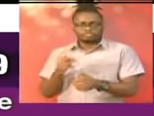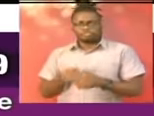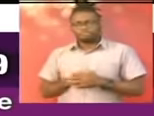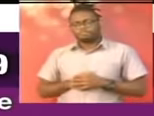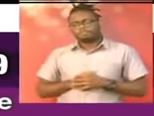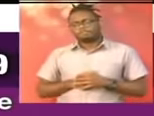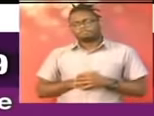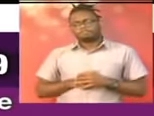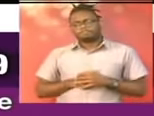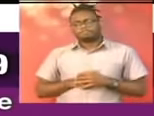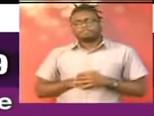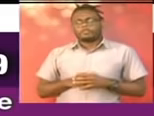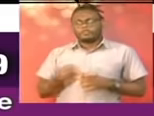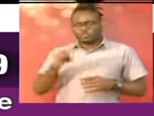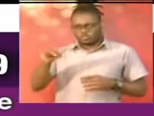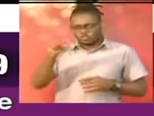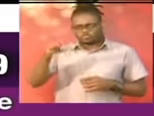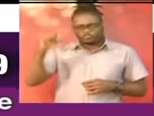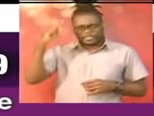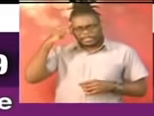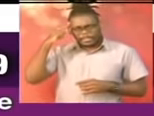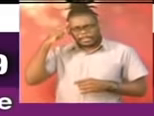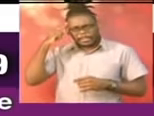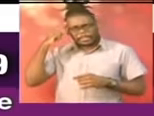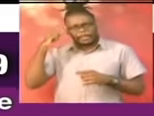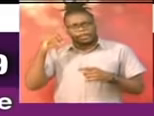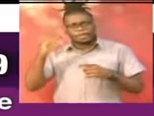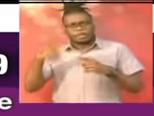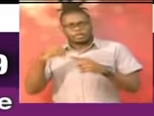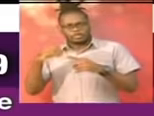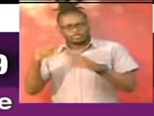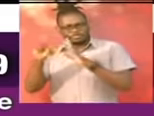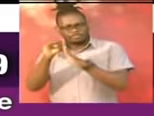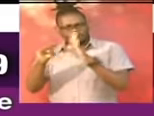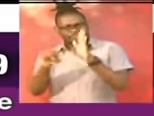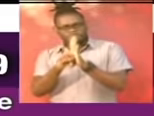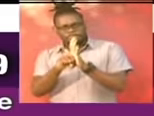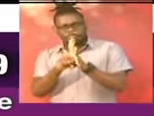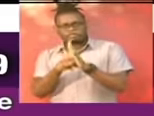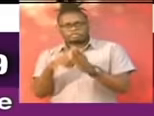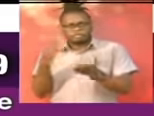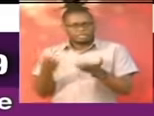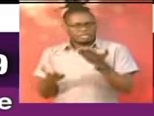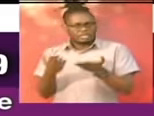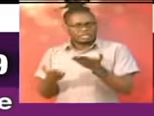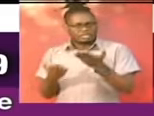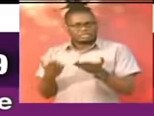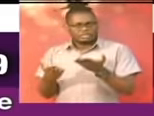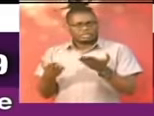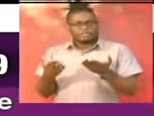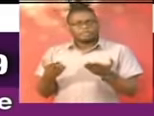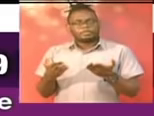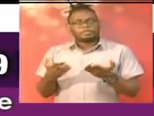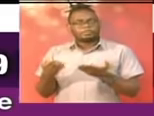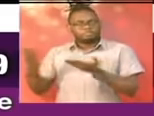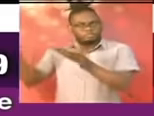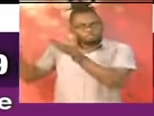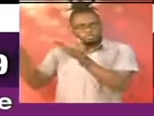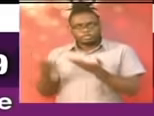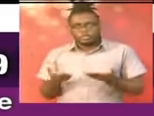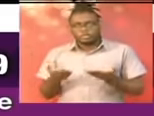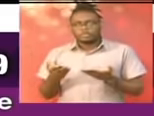has the state seek to order the Cuban vaccines? And if not,